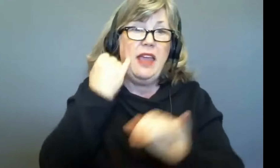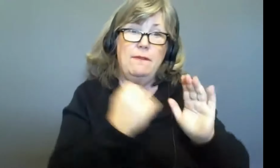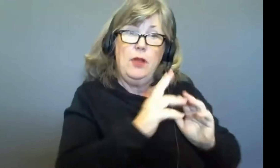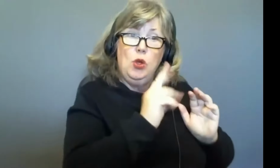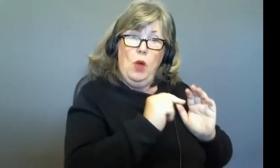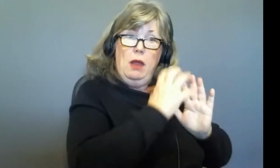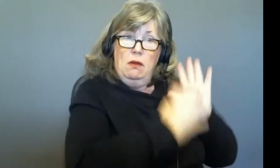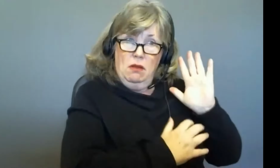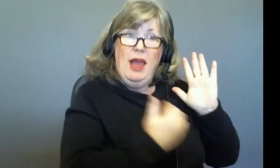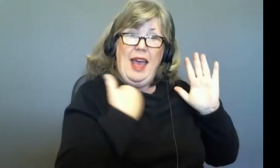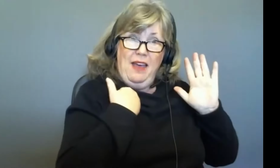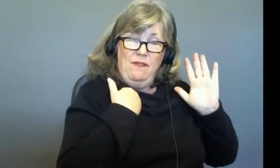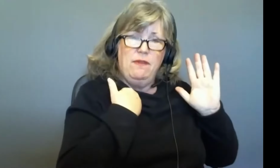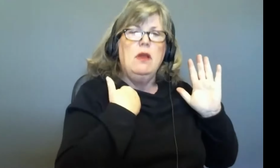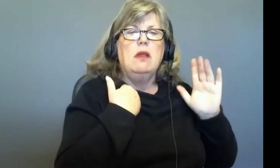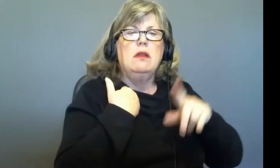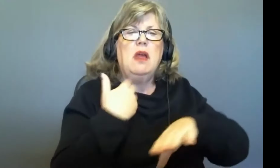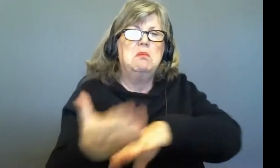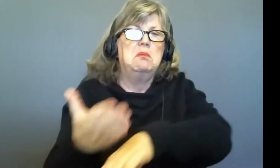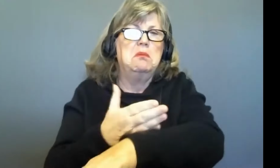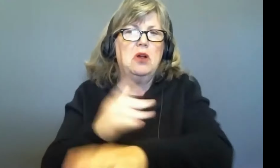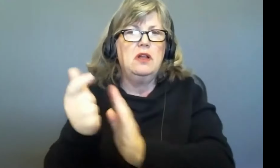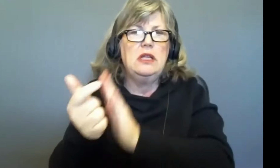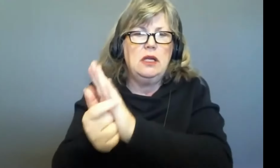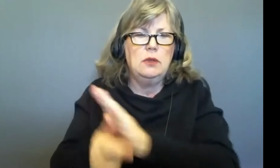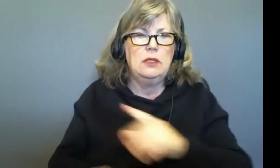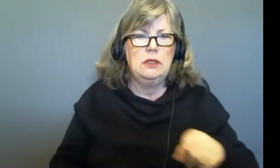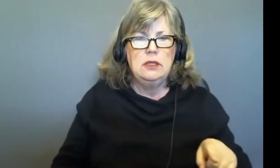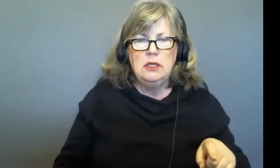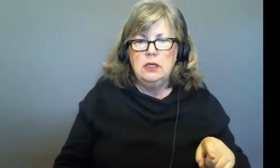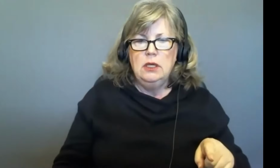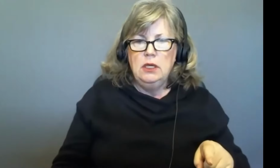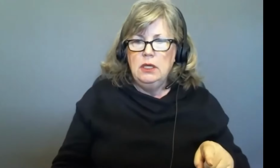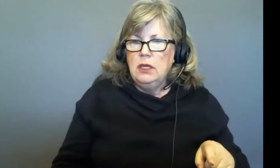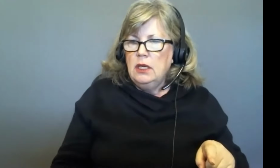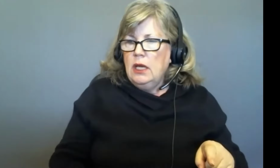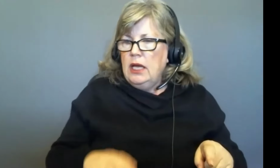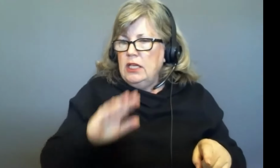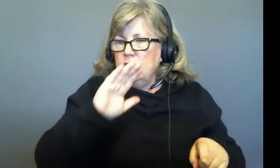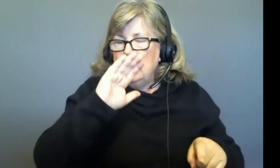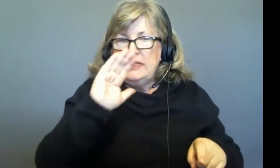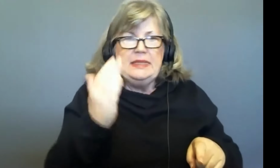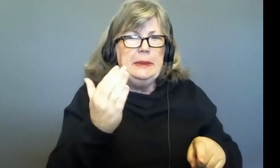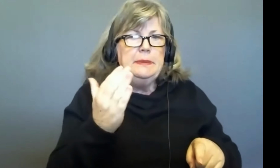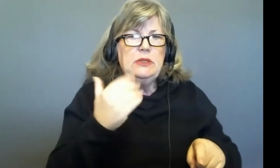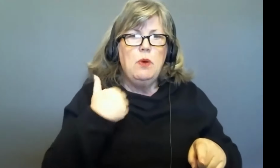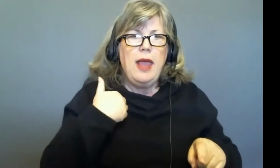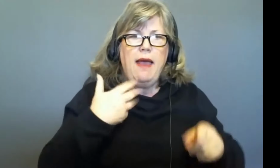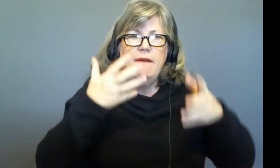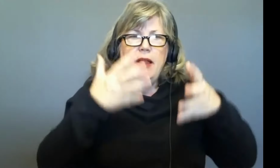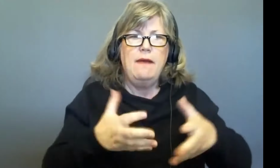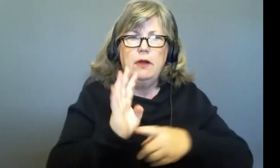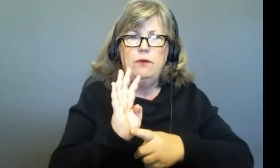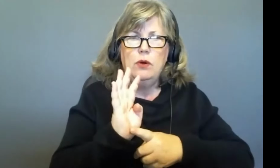Okay, it is here in BC 9:26, which means we have about 4 minutes left. So there's been so many